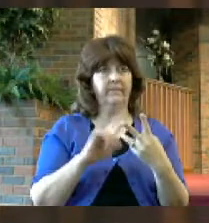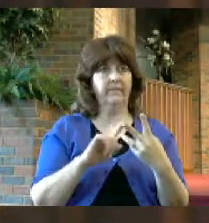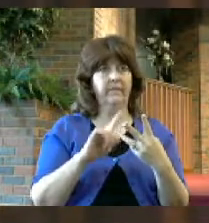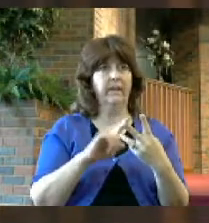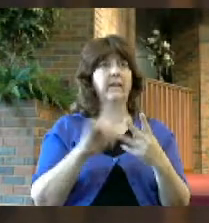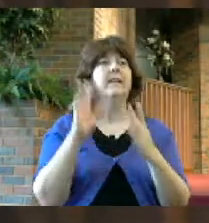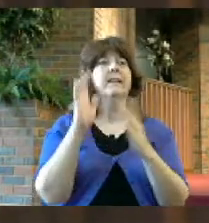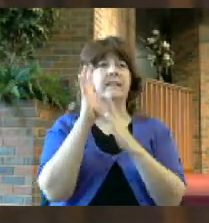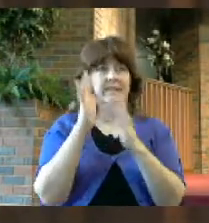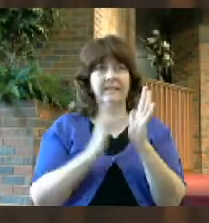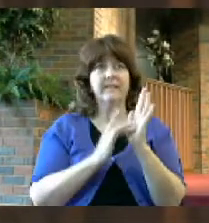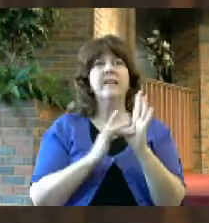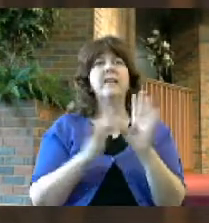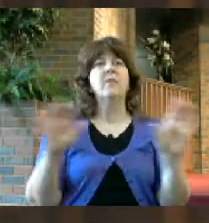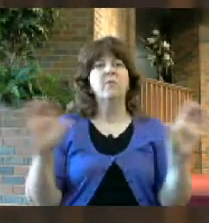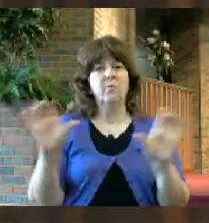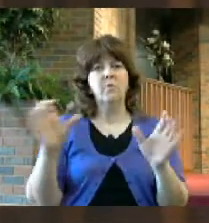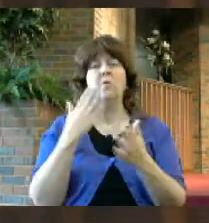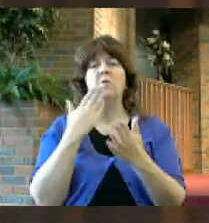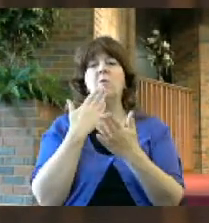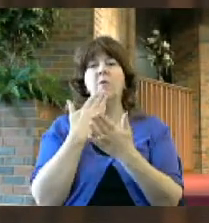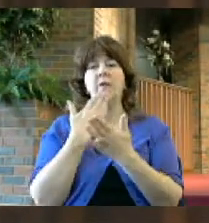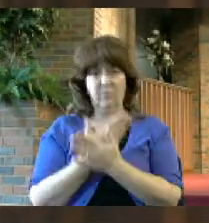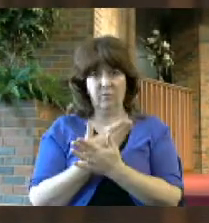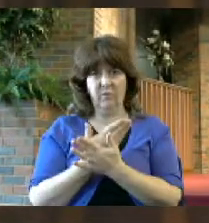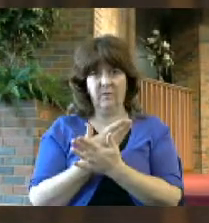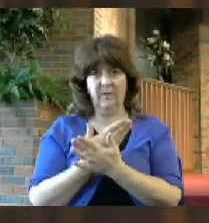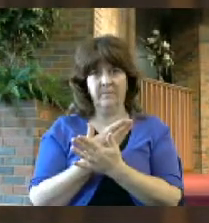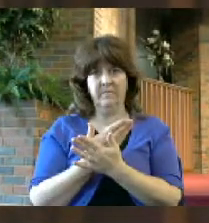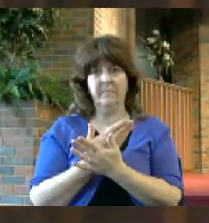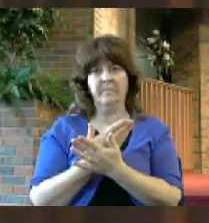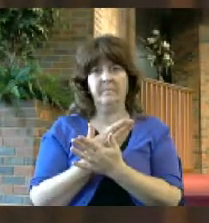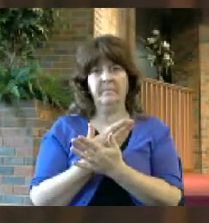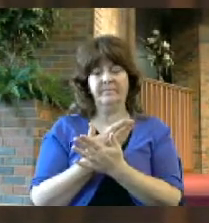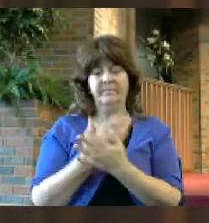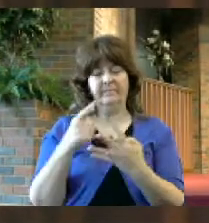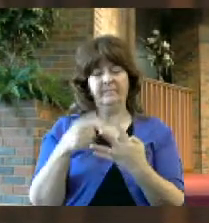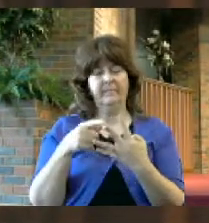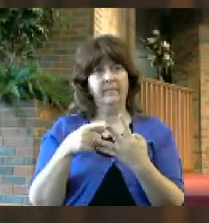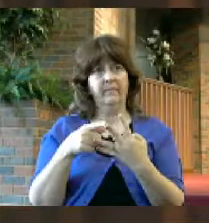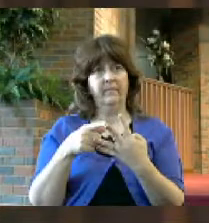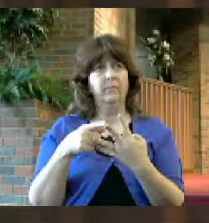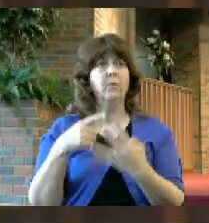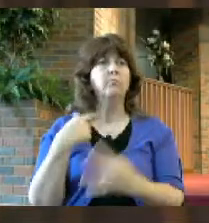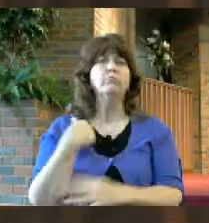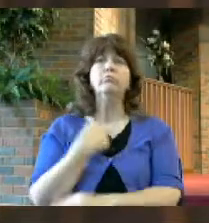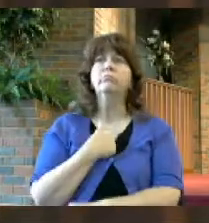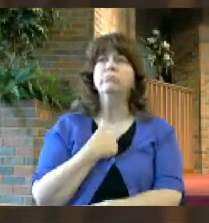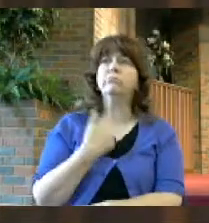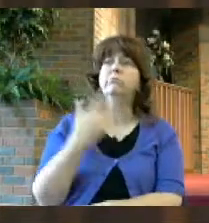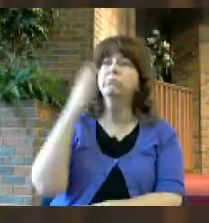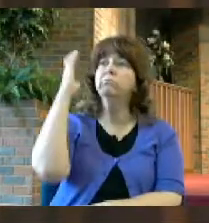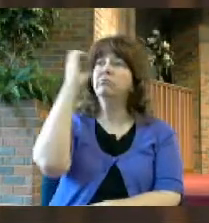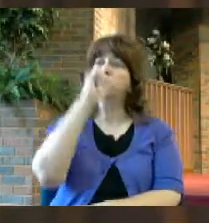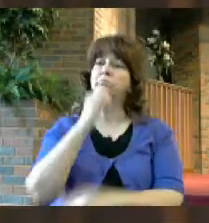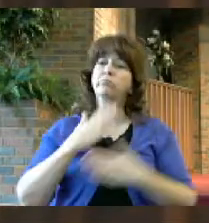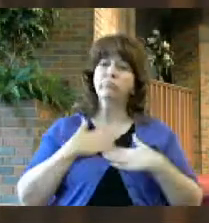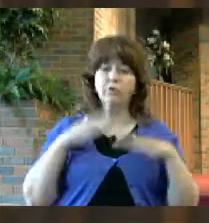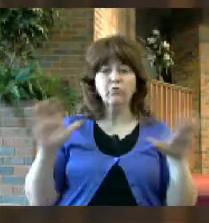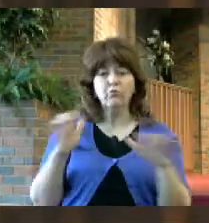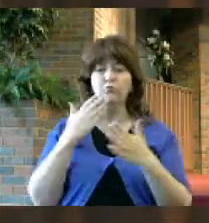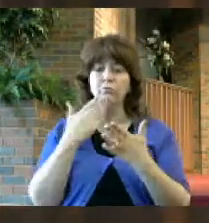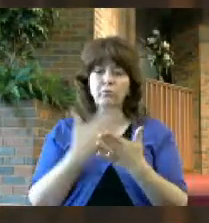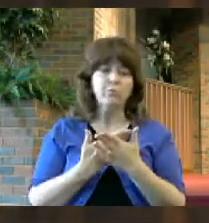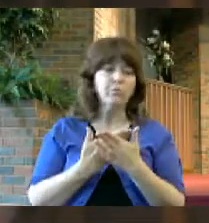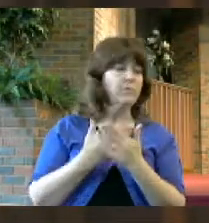I think there's an assumption that if we do what is good, that everything will work out in our lives. If we do